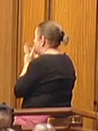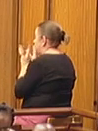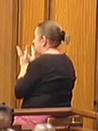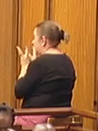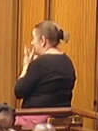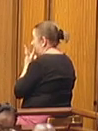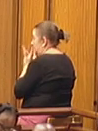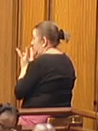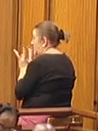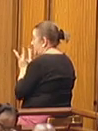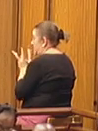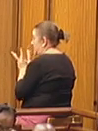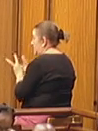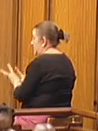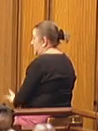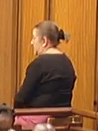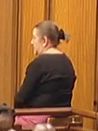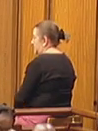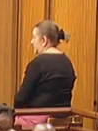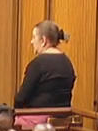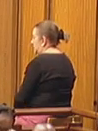for Mal